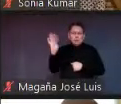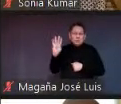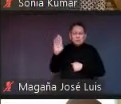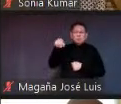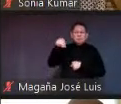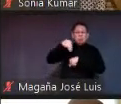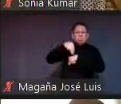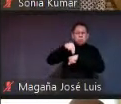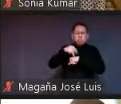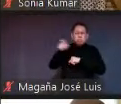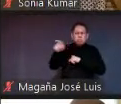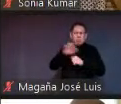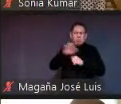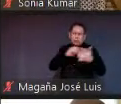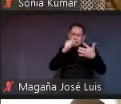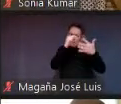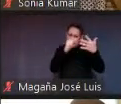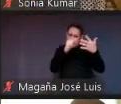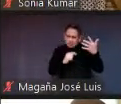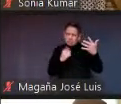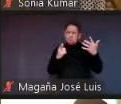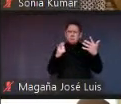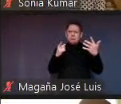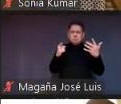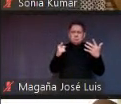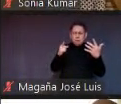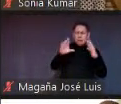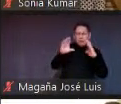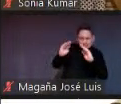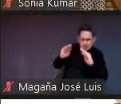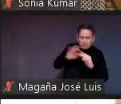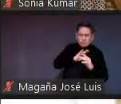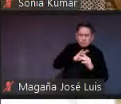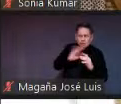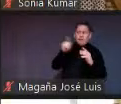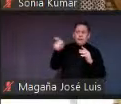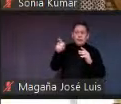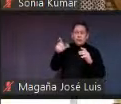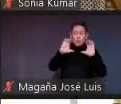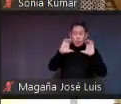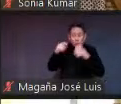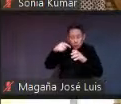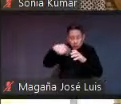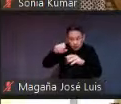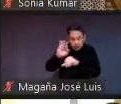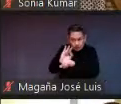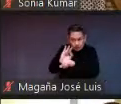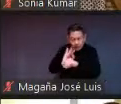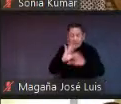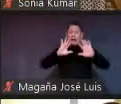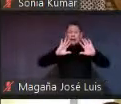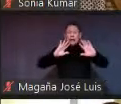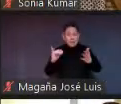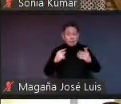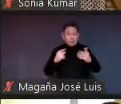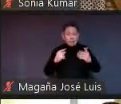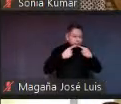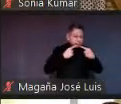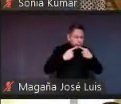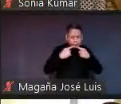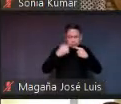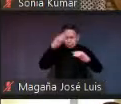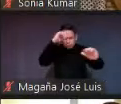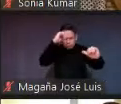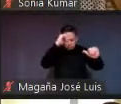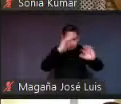competencies. Once you've developed those key competencies that you want your students to achieve, how are we actually going to implement them? Well,